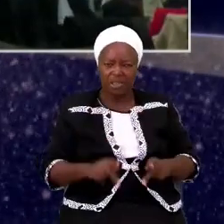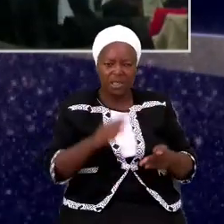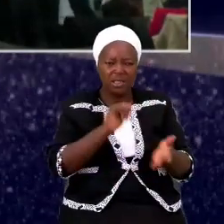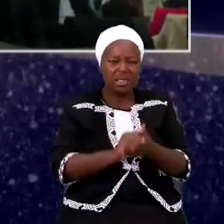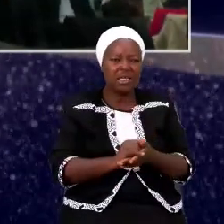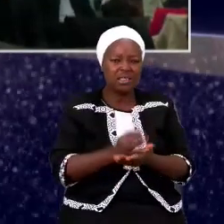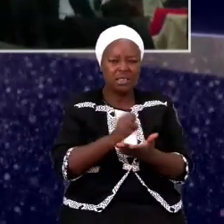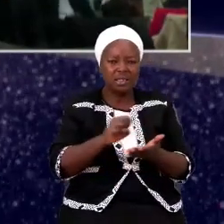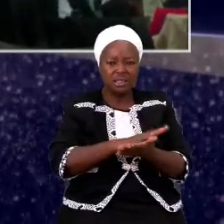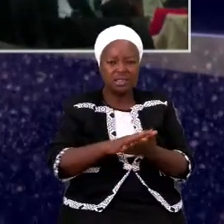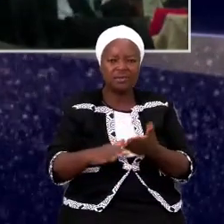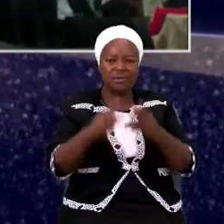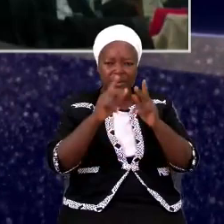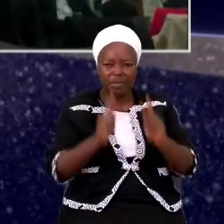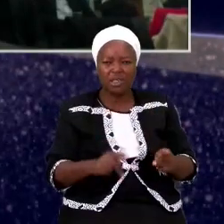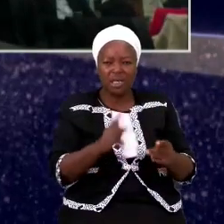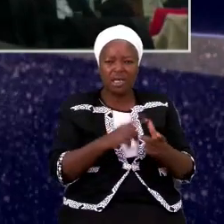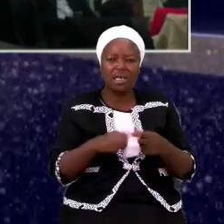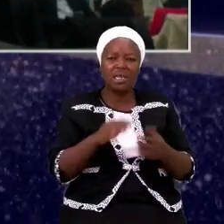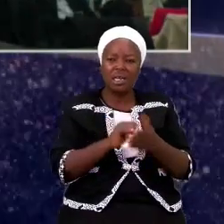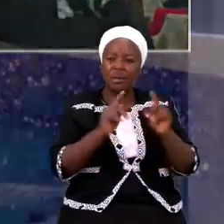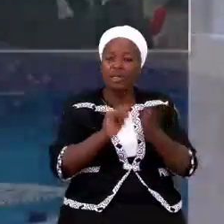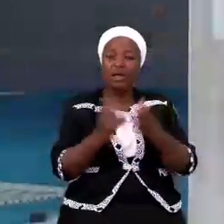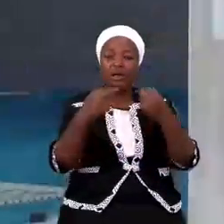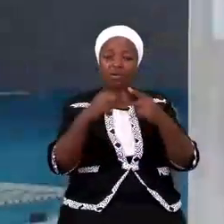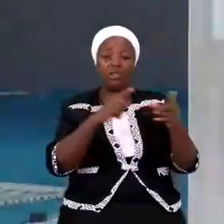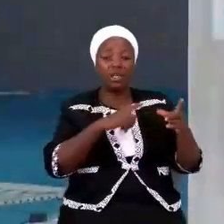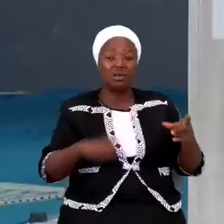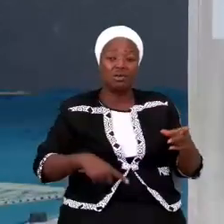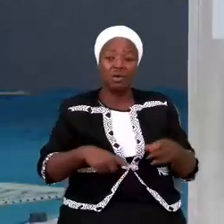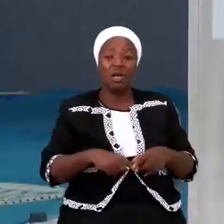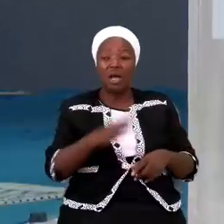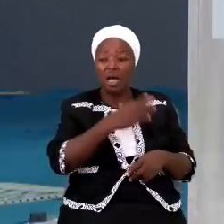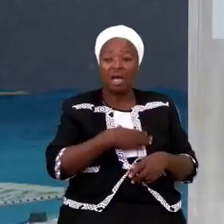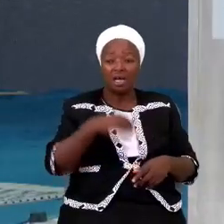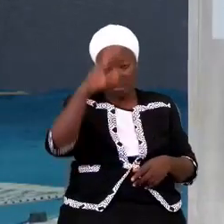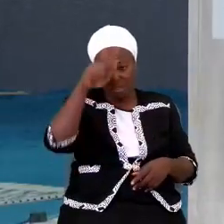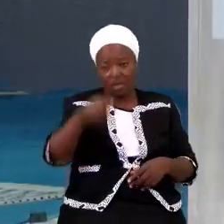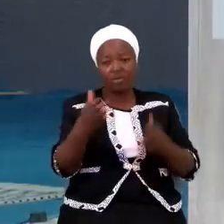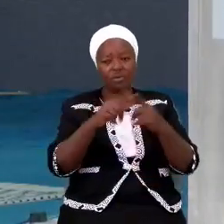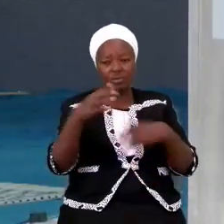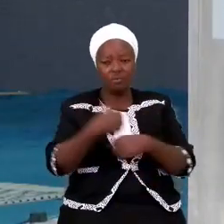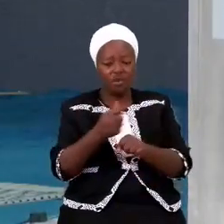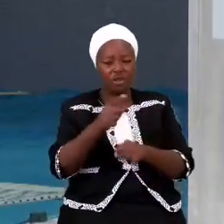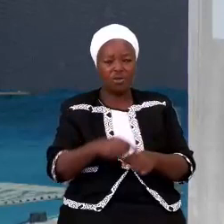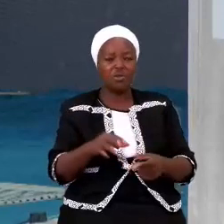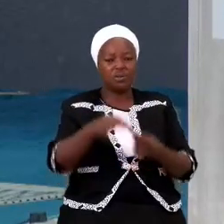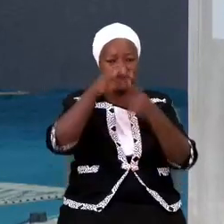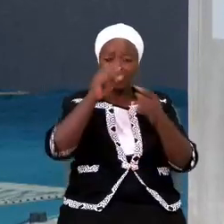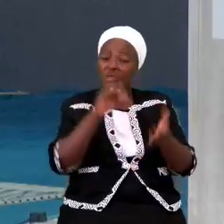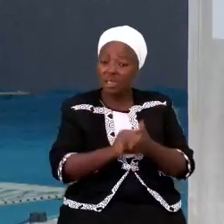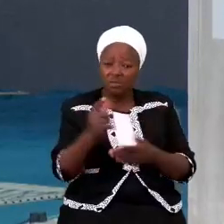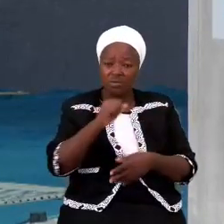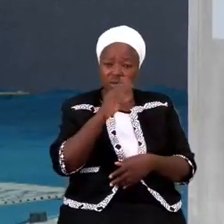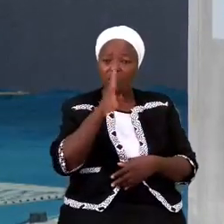so that you'll not be like every Dick and Harry. And he cleanses your life, and he cleanses you